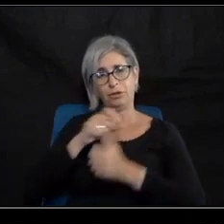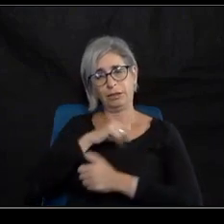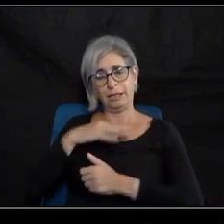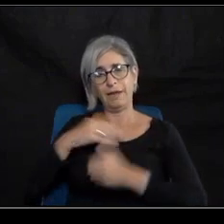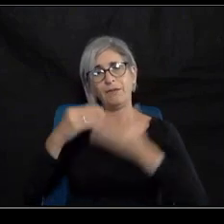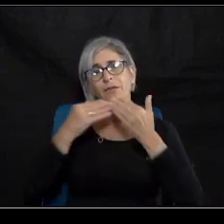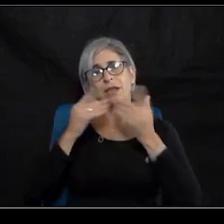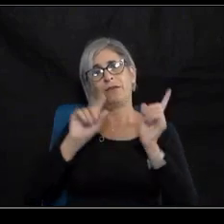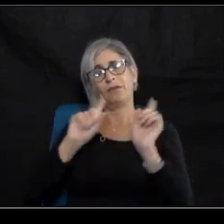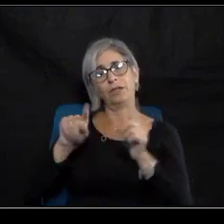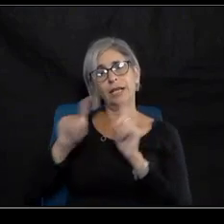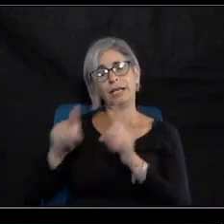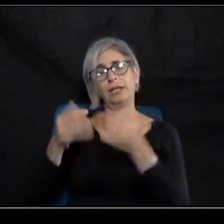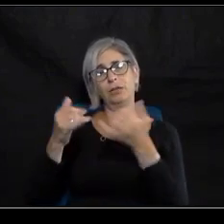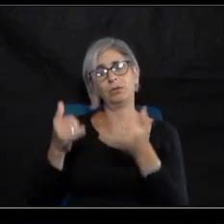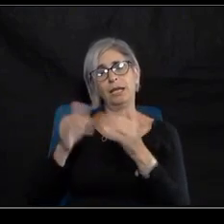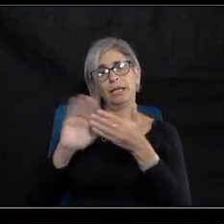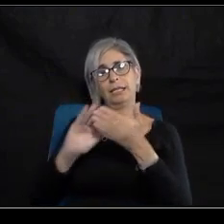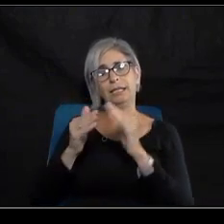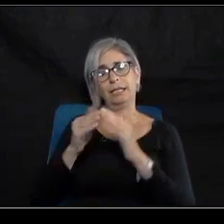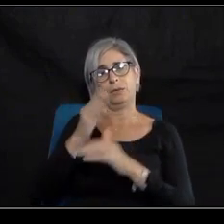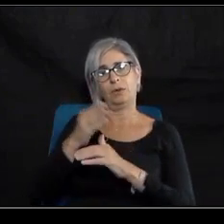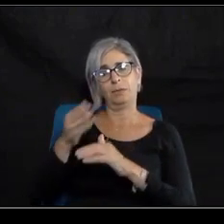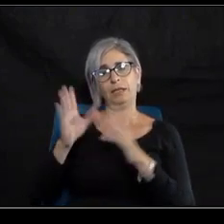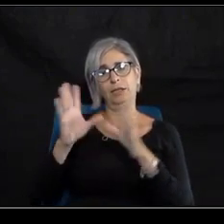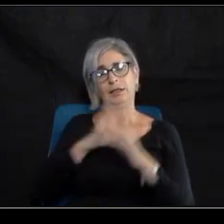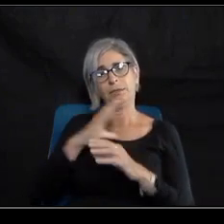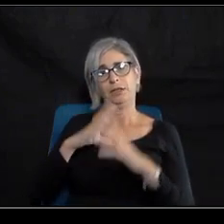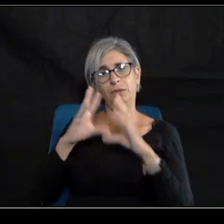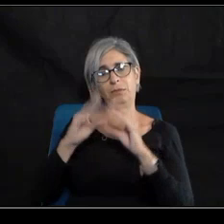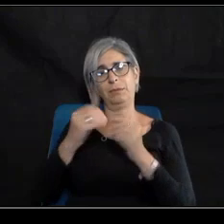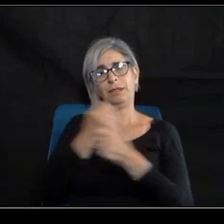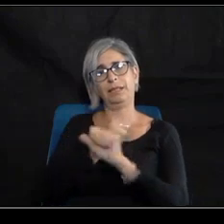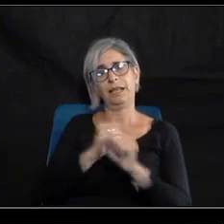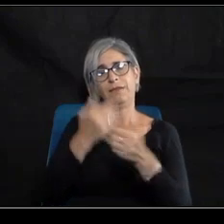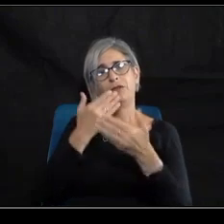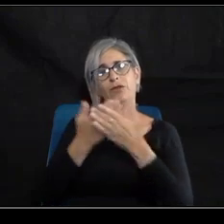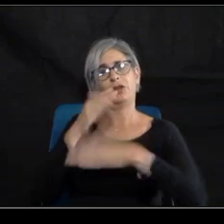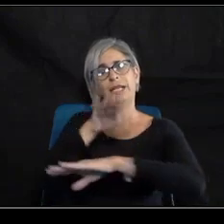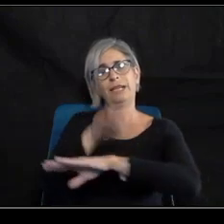you for attending today's City of Boynton Beach Commission meeting. Be safe and have a great evening.